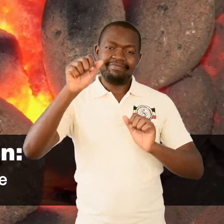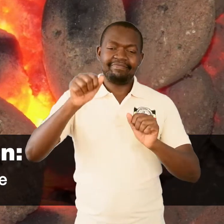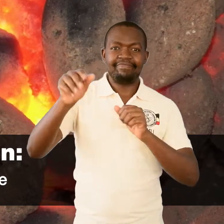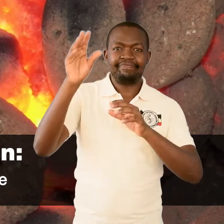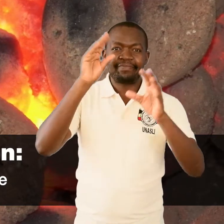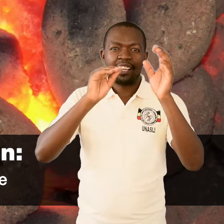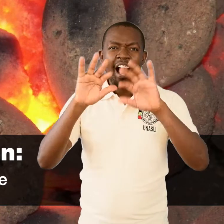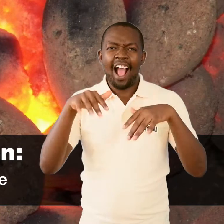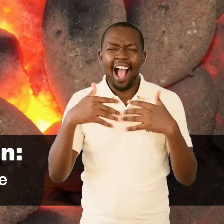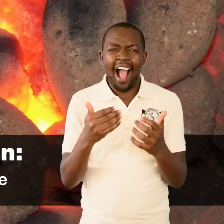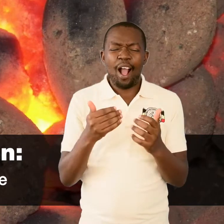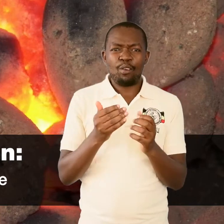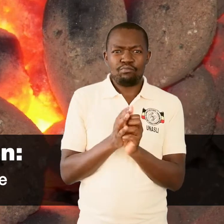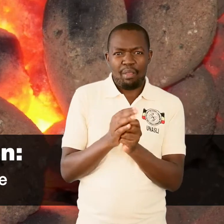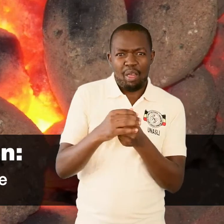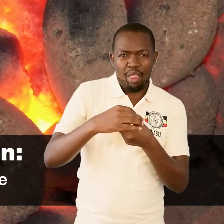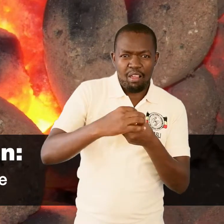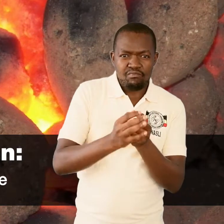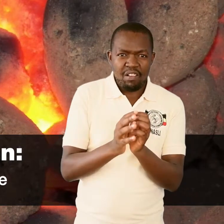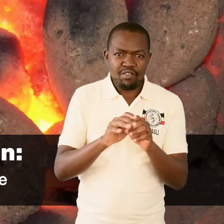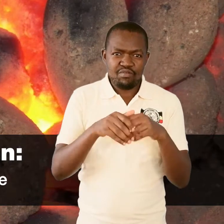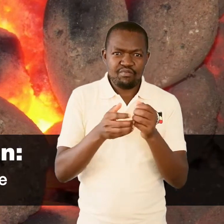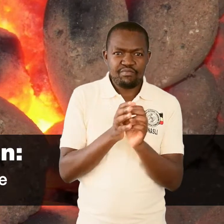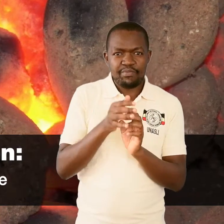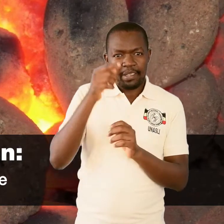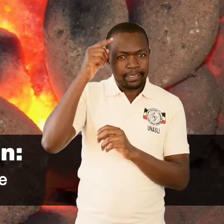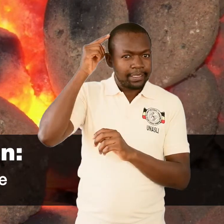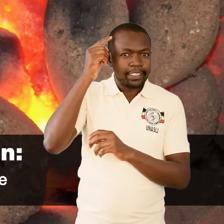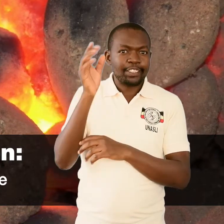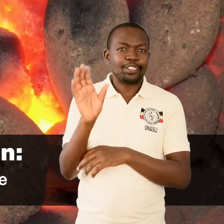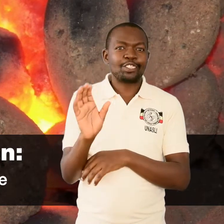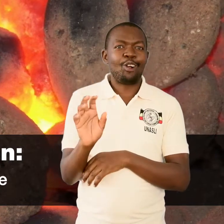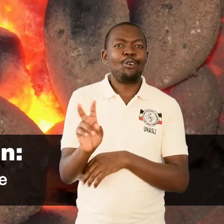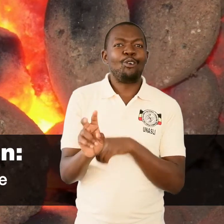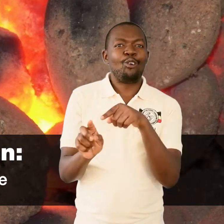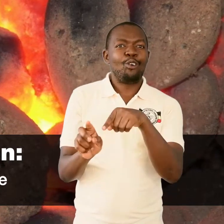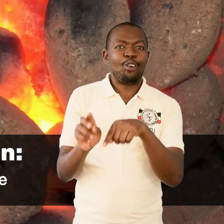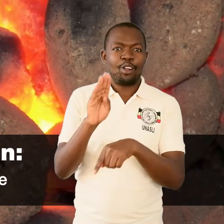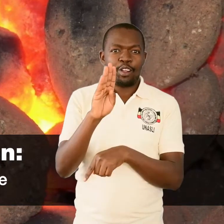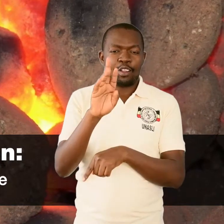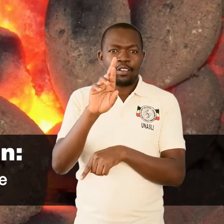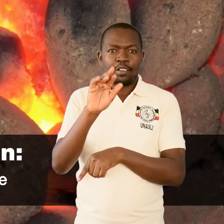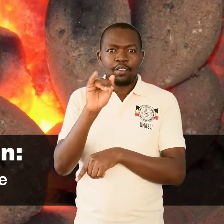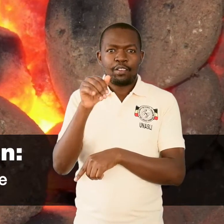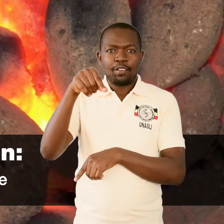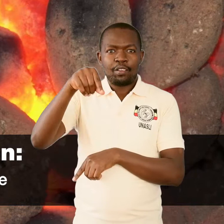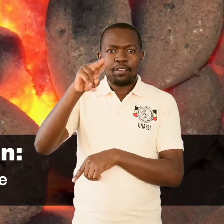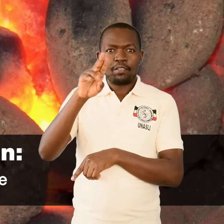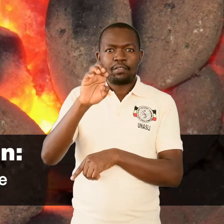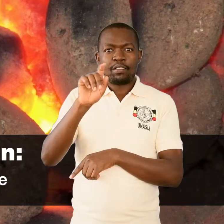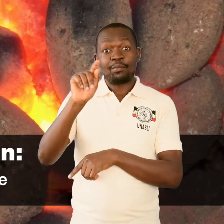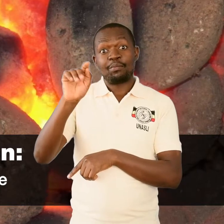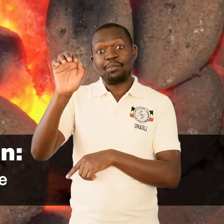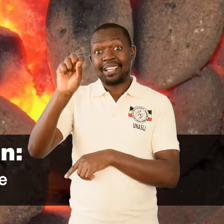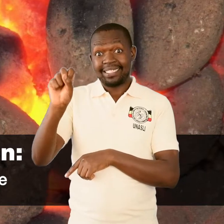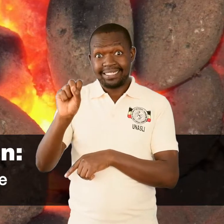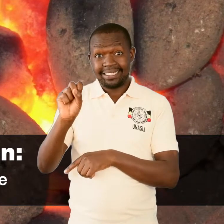charcoal briquettes. We are going to make charcoal briquettes from our local